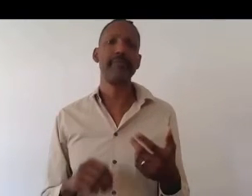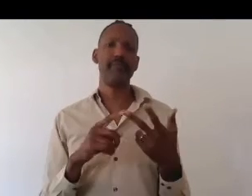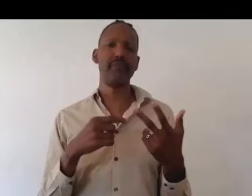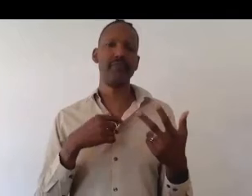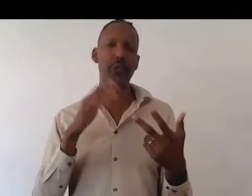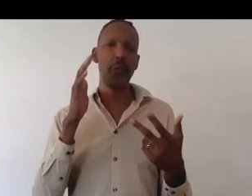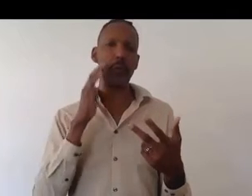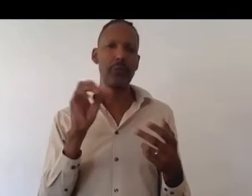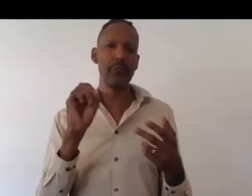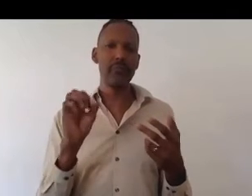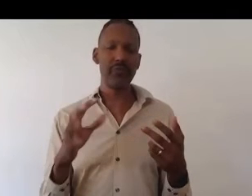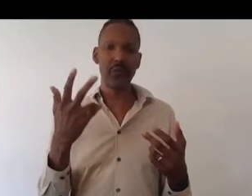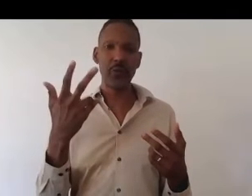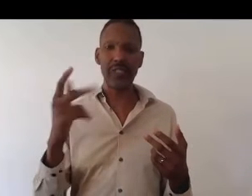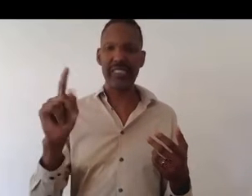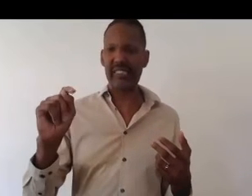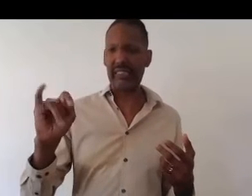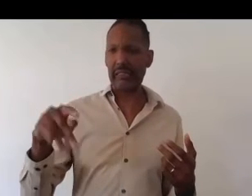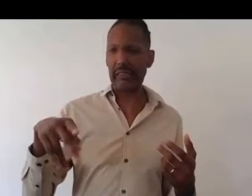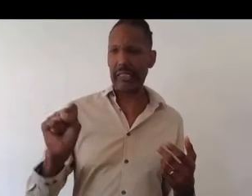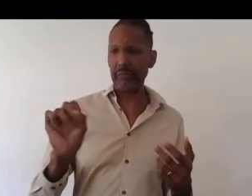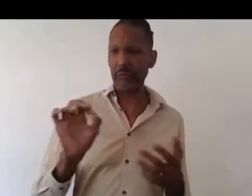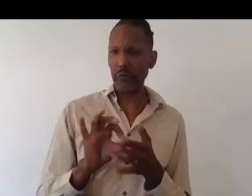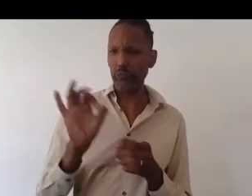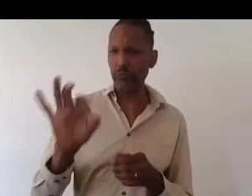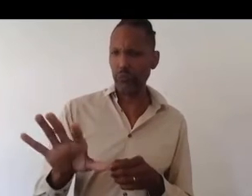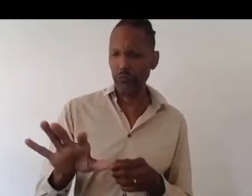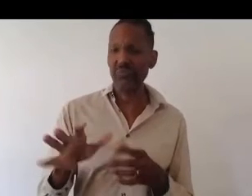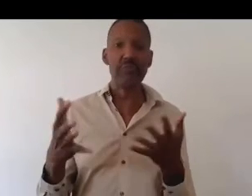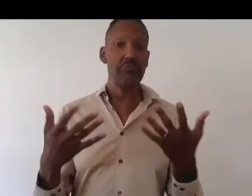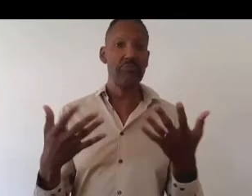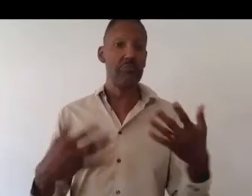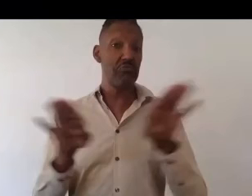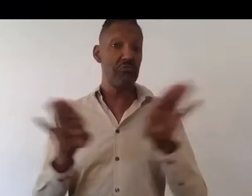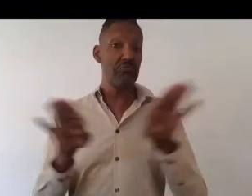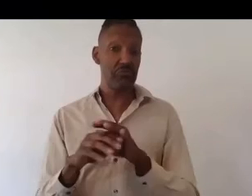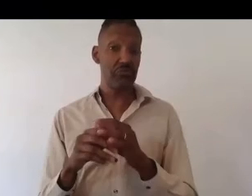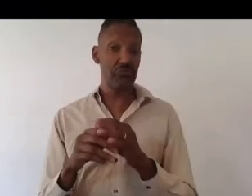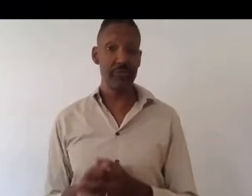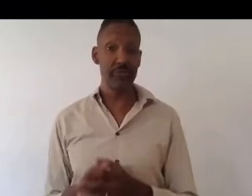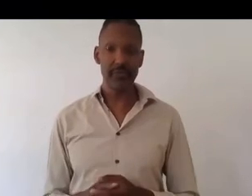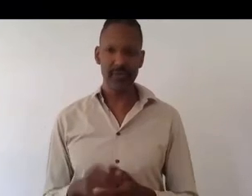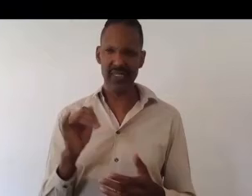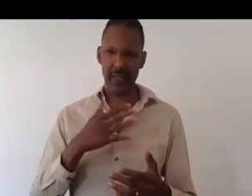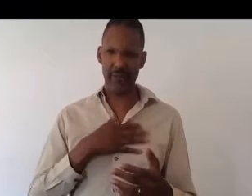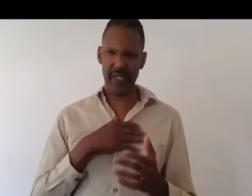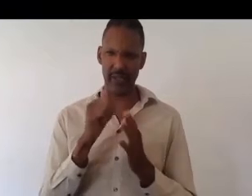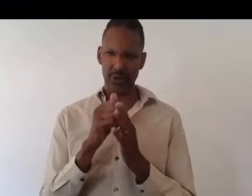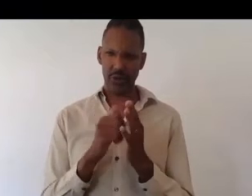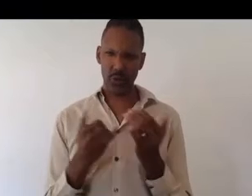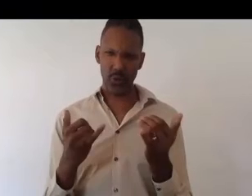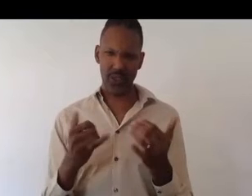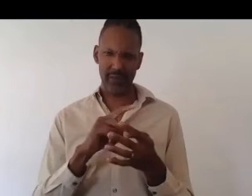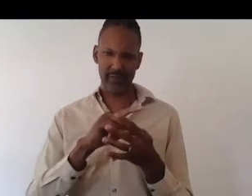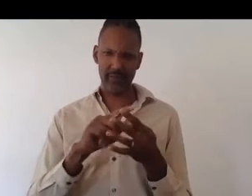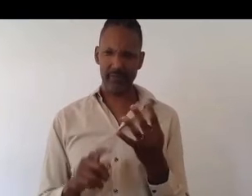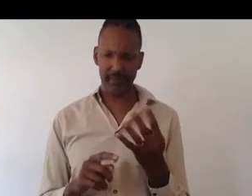tips. And finally, we will sum up at the end. Okay,